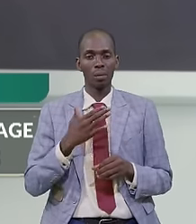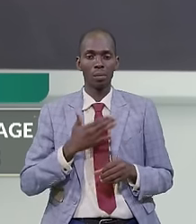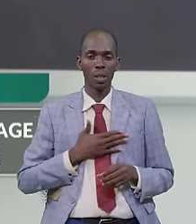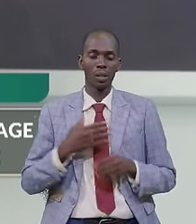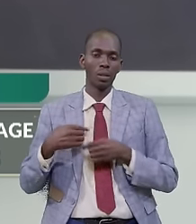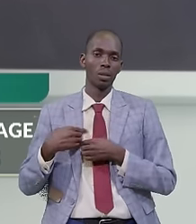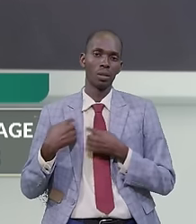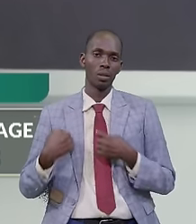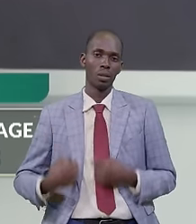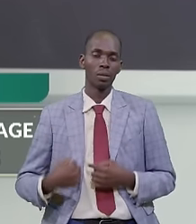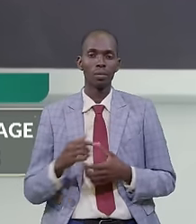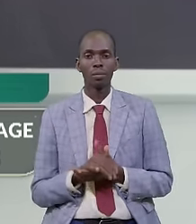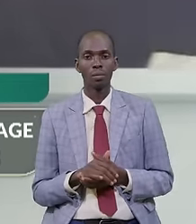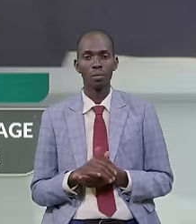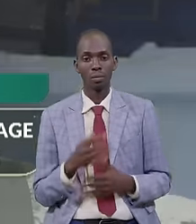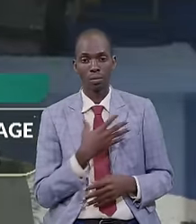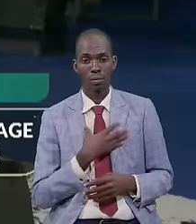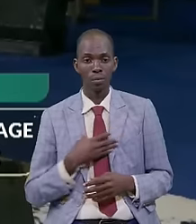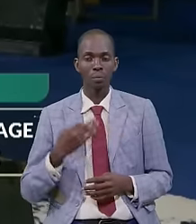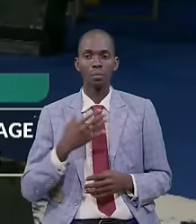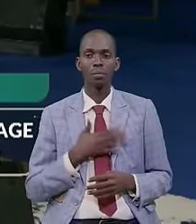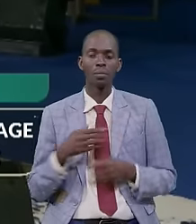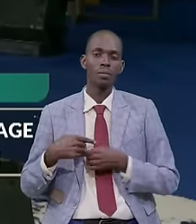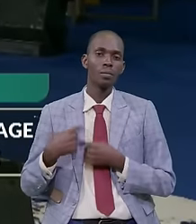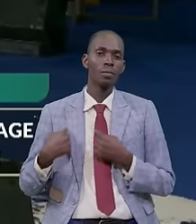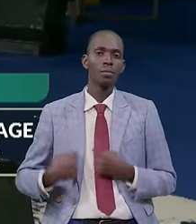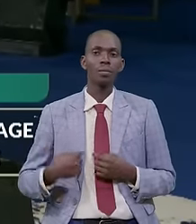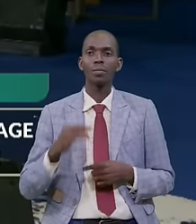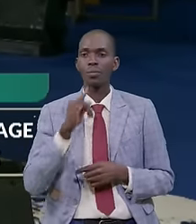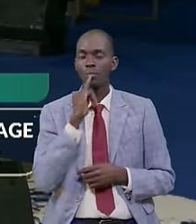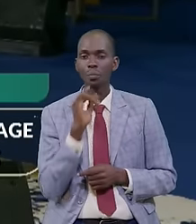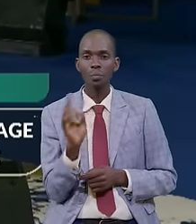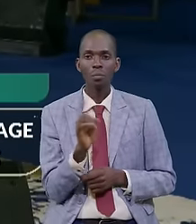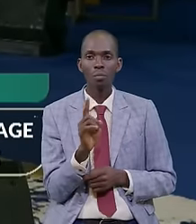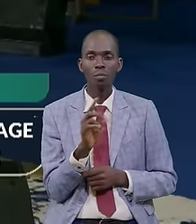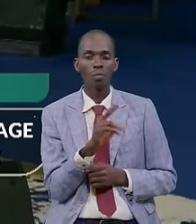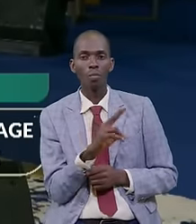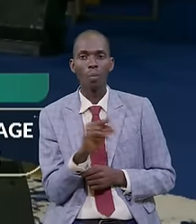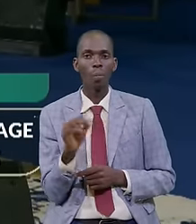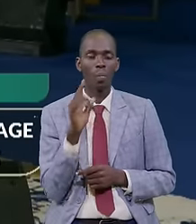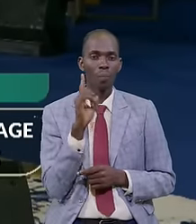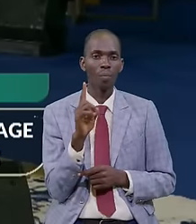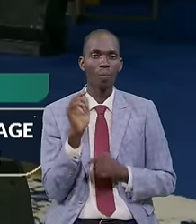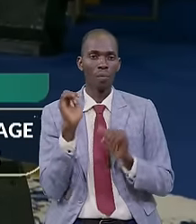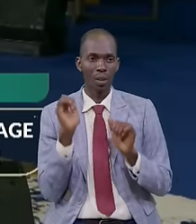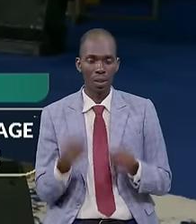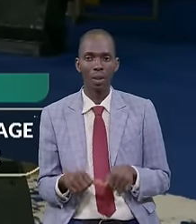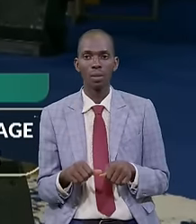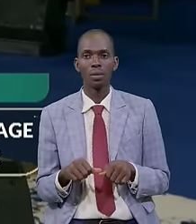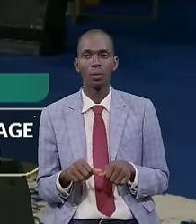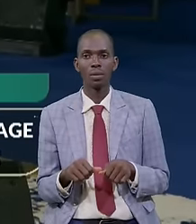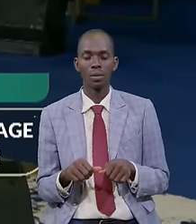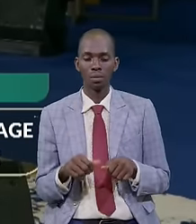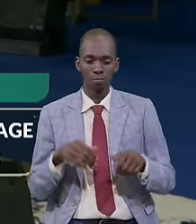heart. And my heart is where no man can reach except I